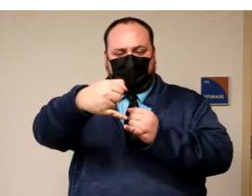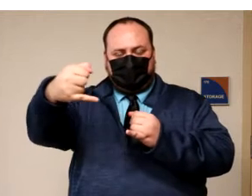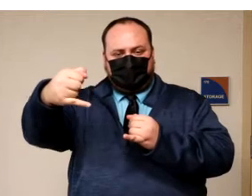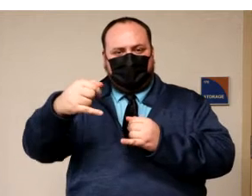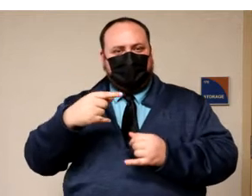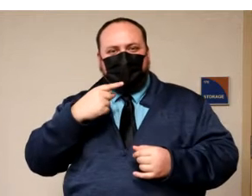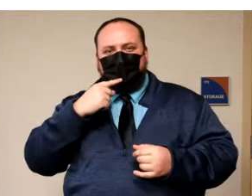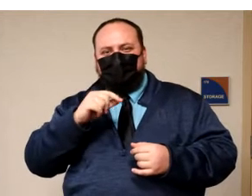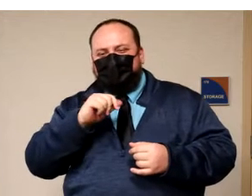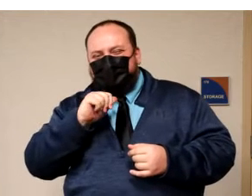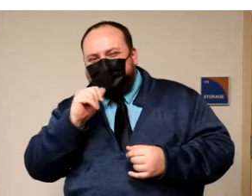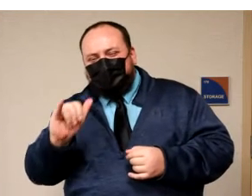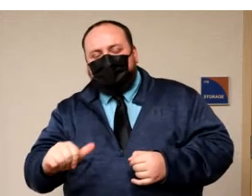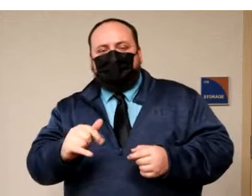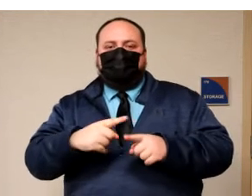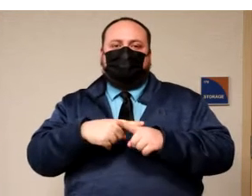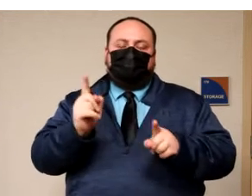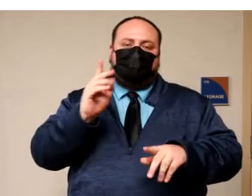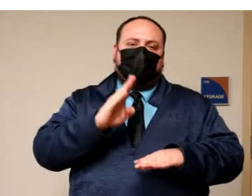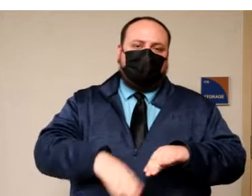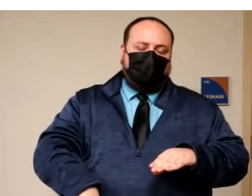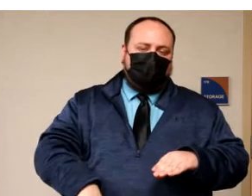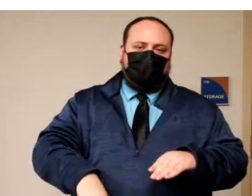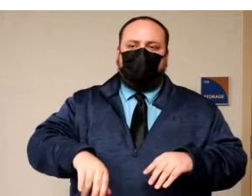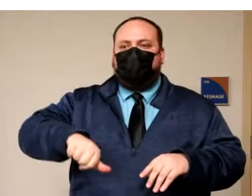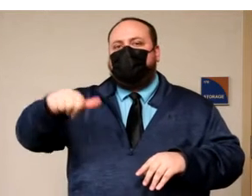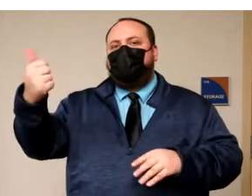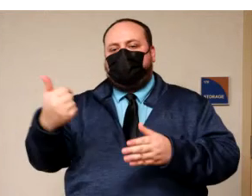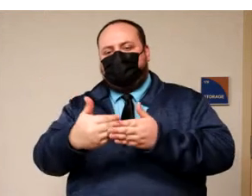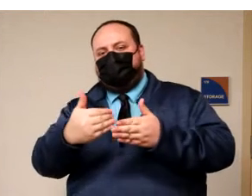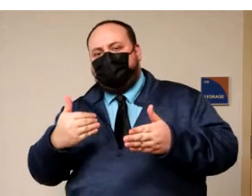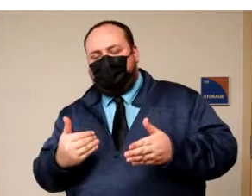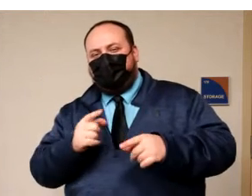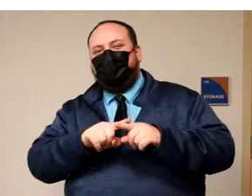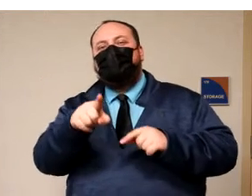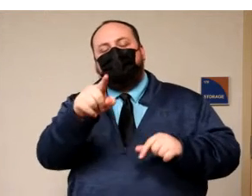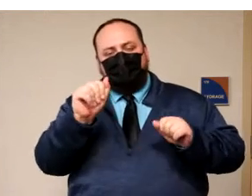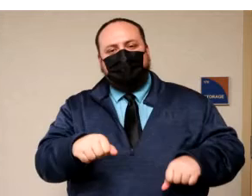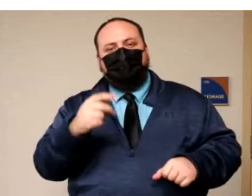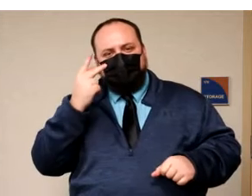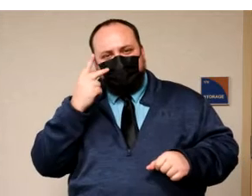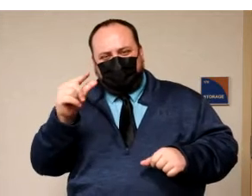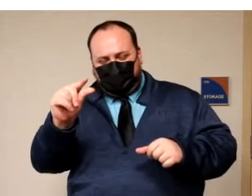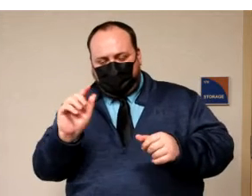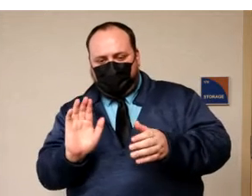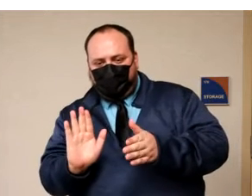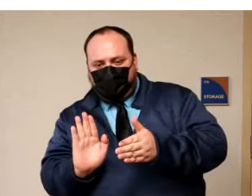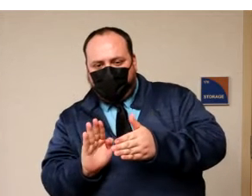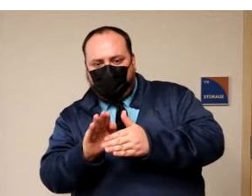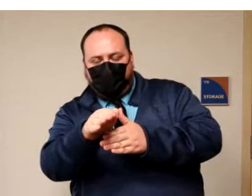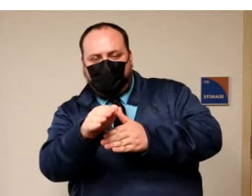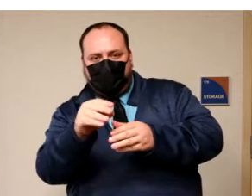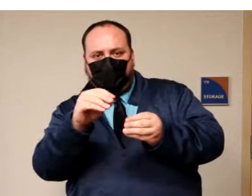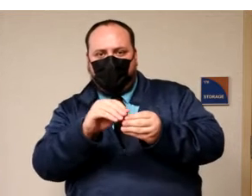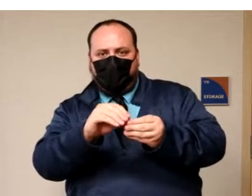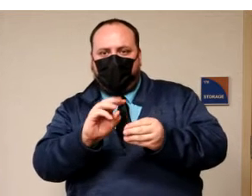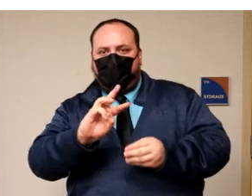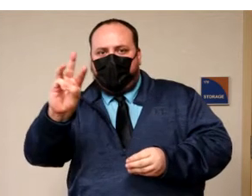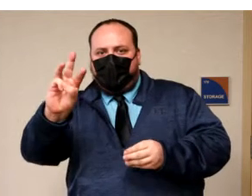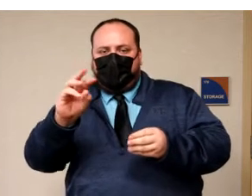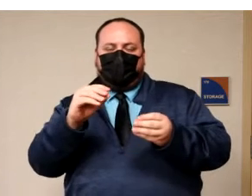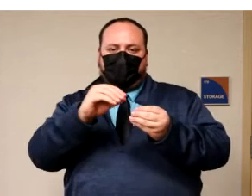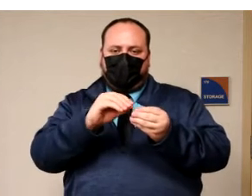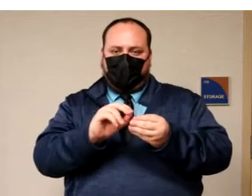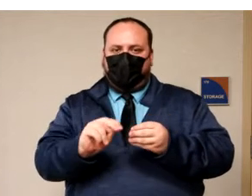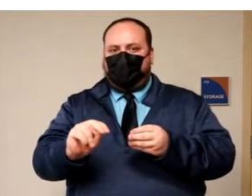not too different from the previous draft, except you see that it is pushed a little bit further west and a little bit further